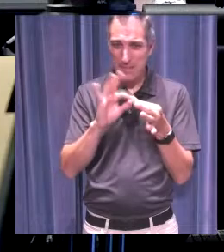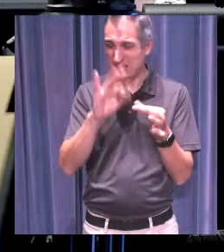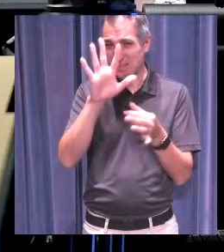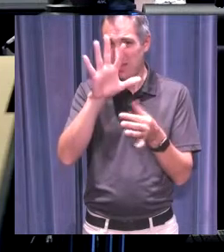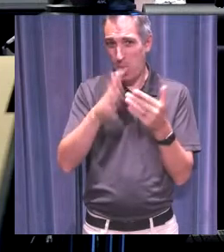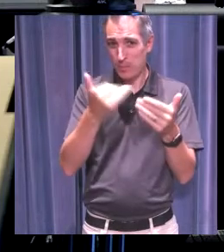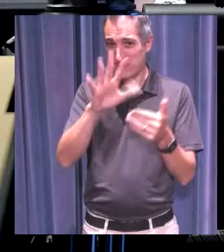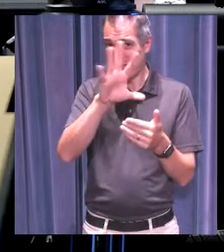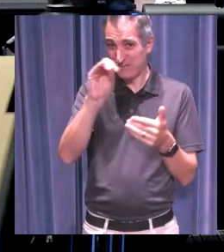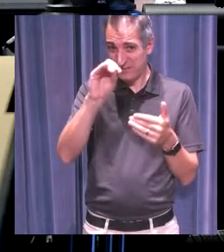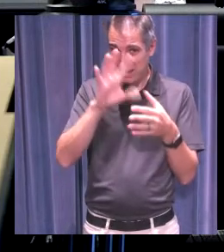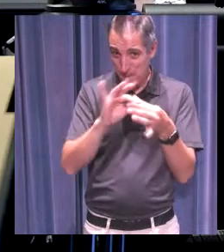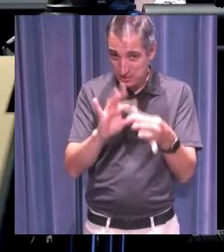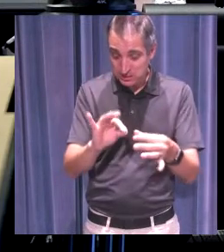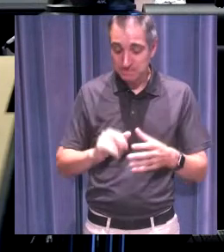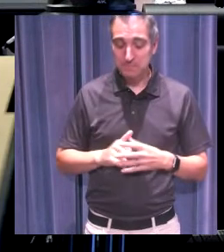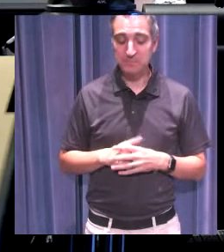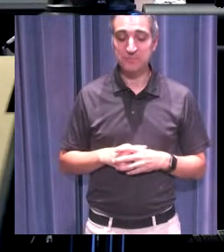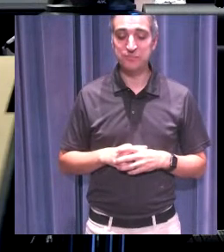them.